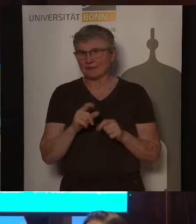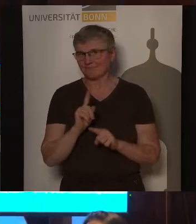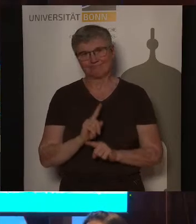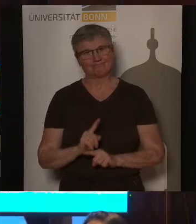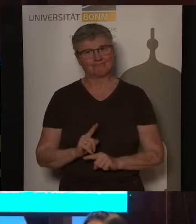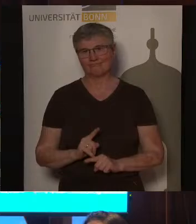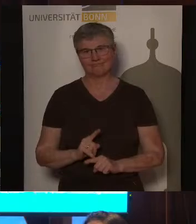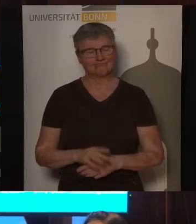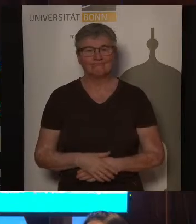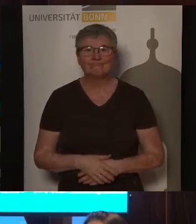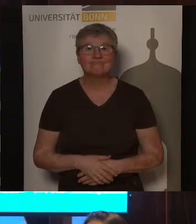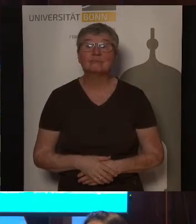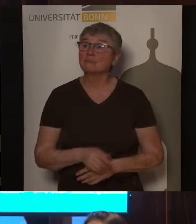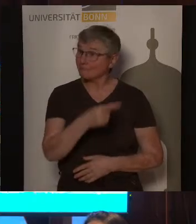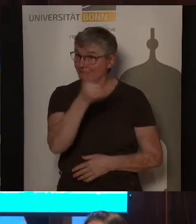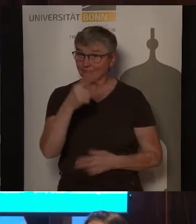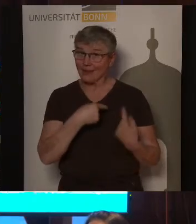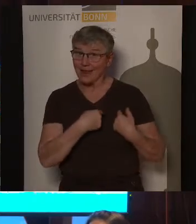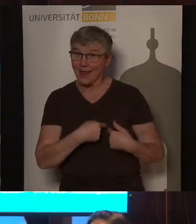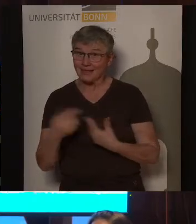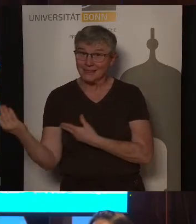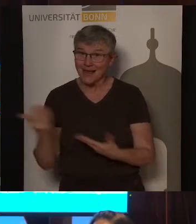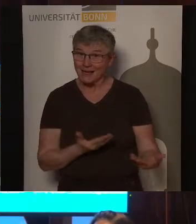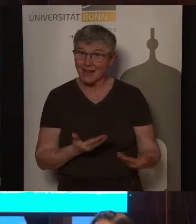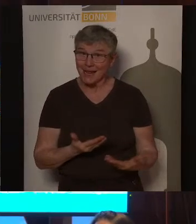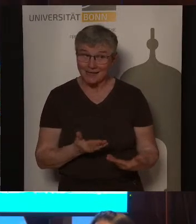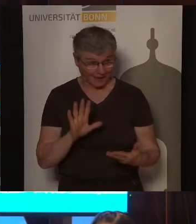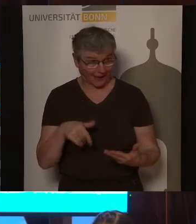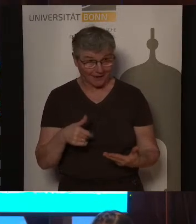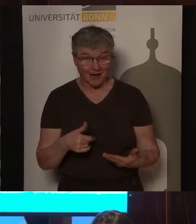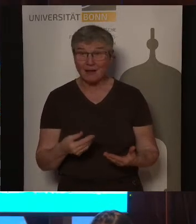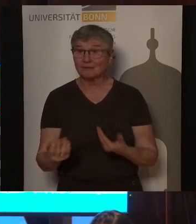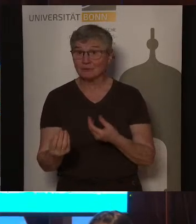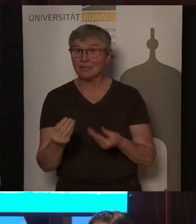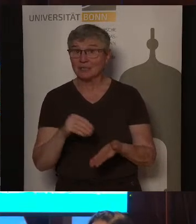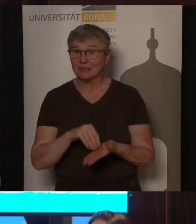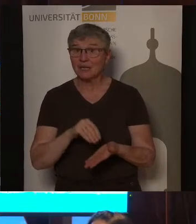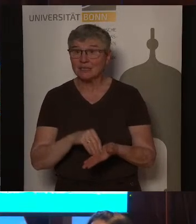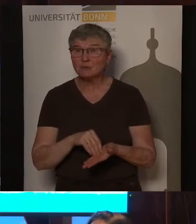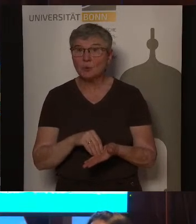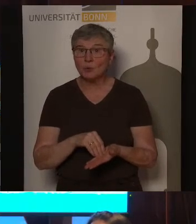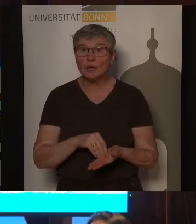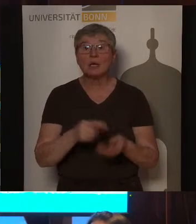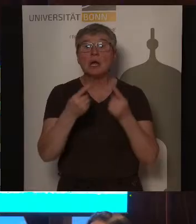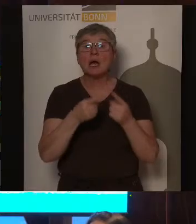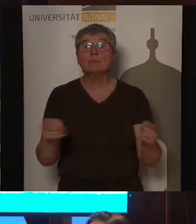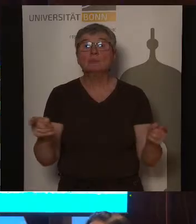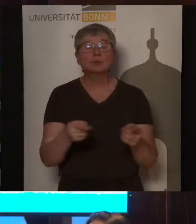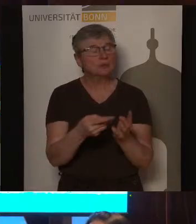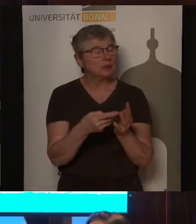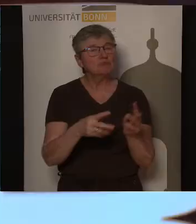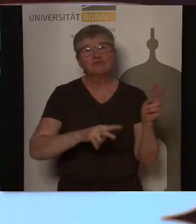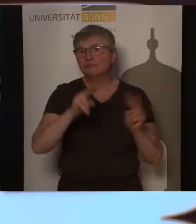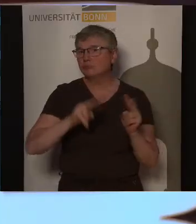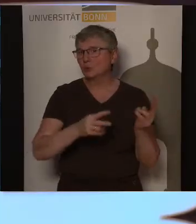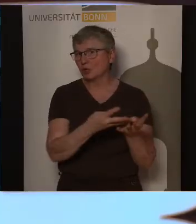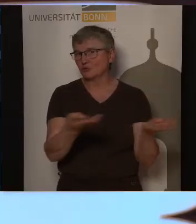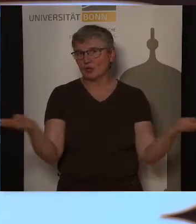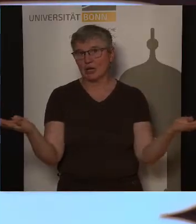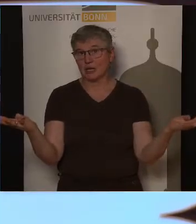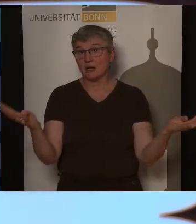into cultural stuff here. Yeah, so you're warmly invited to participate in that, all of